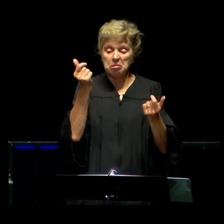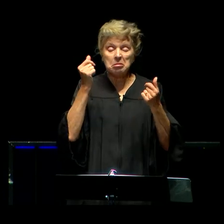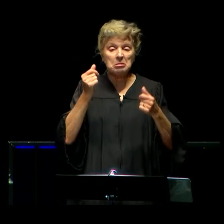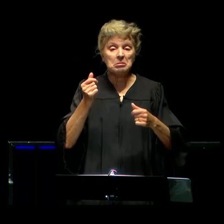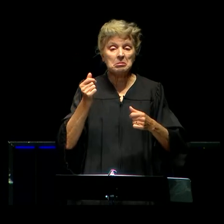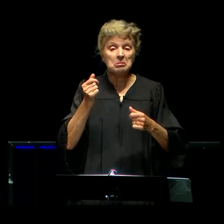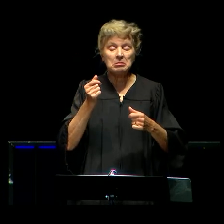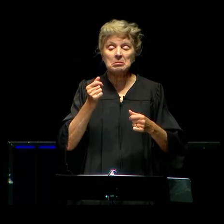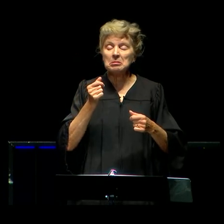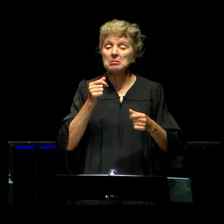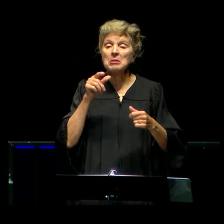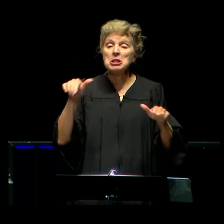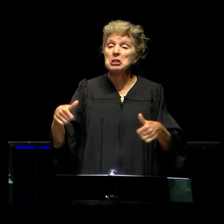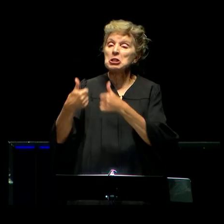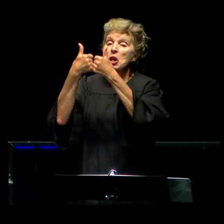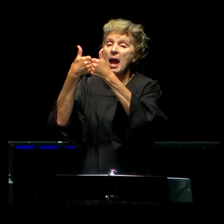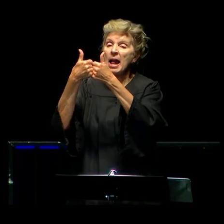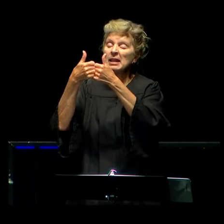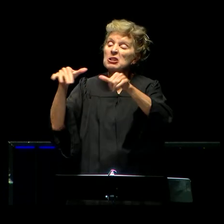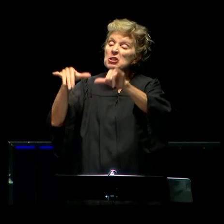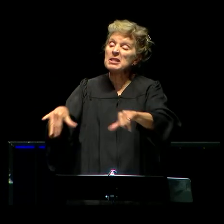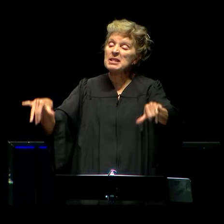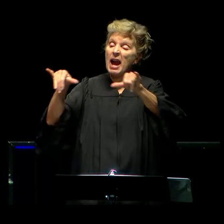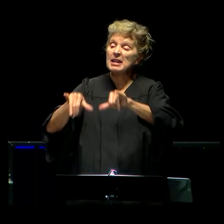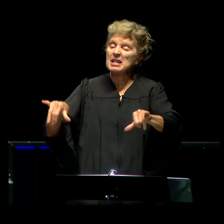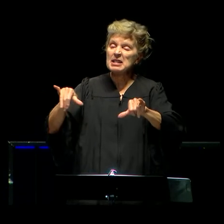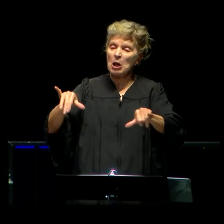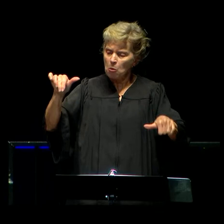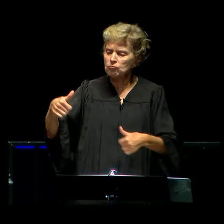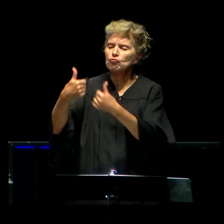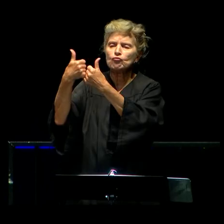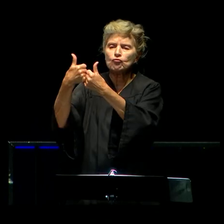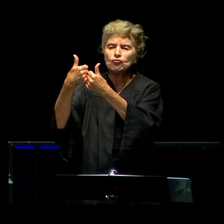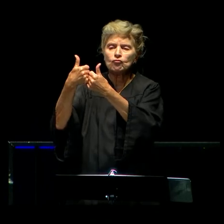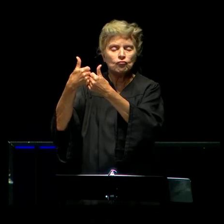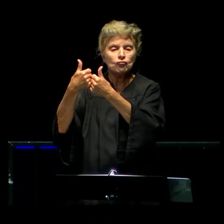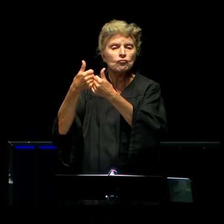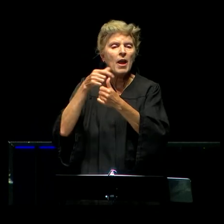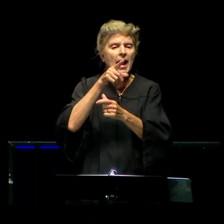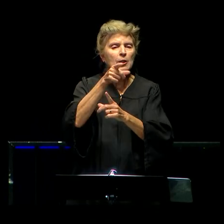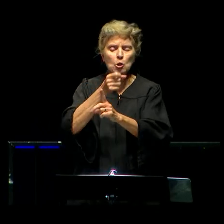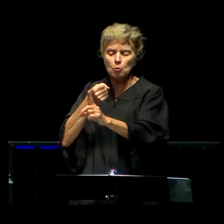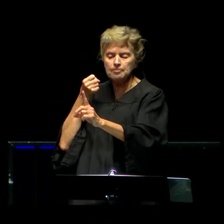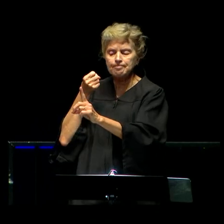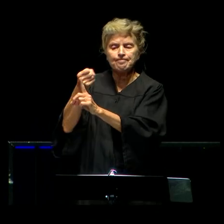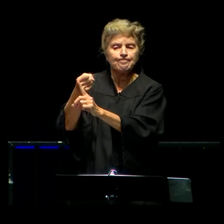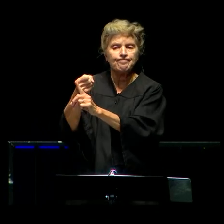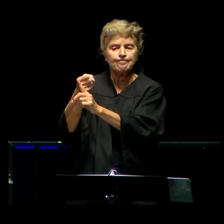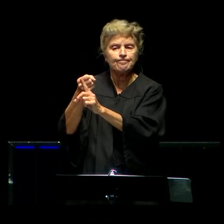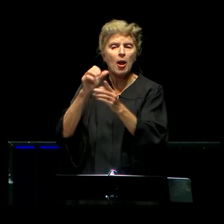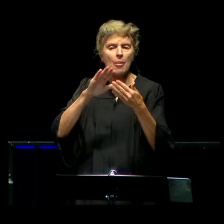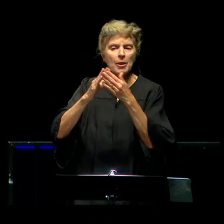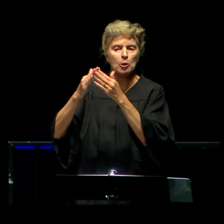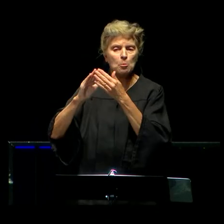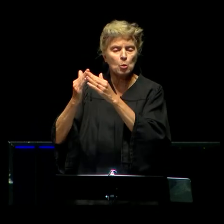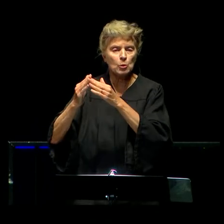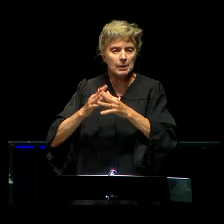apology, you challenged the status quo and made your mark on our community.